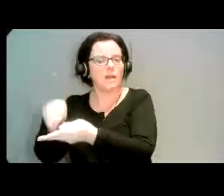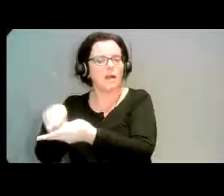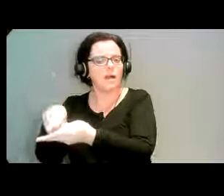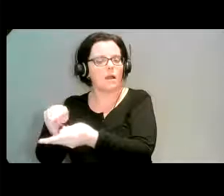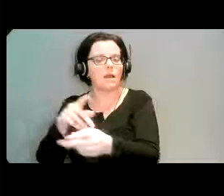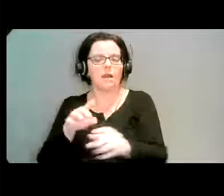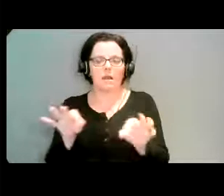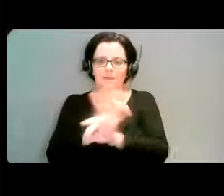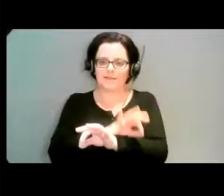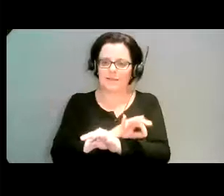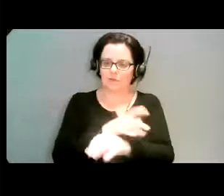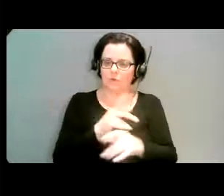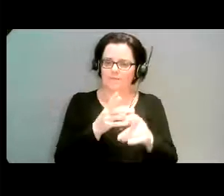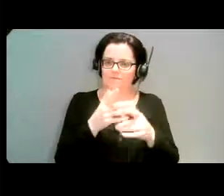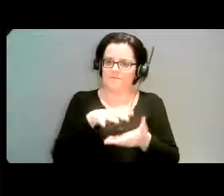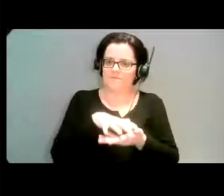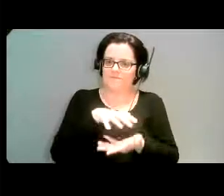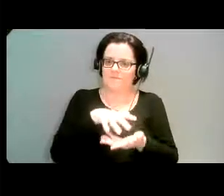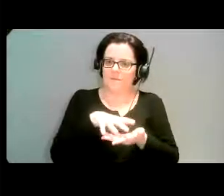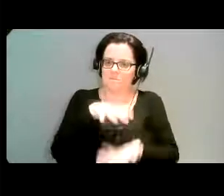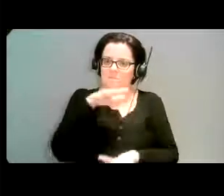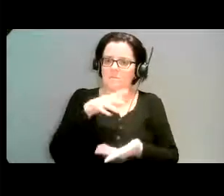support.